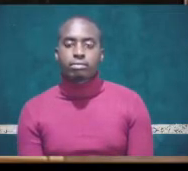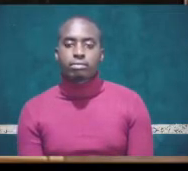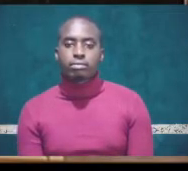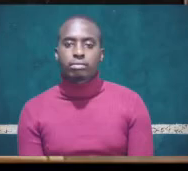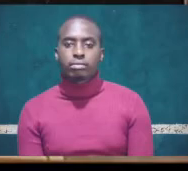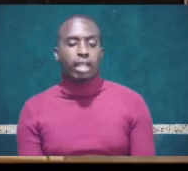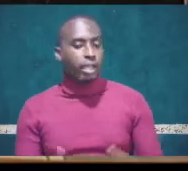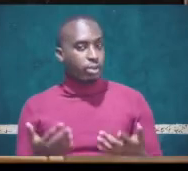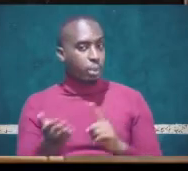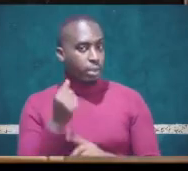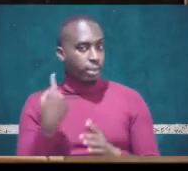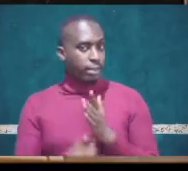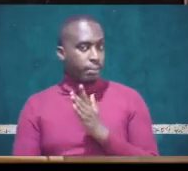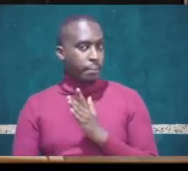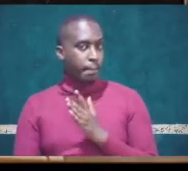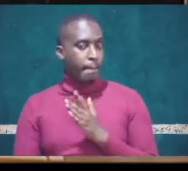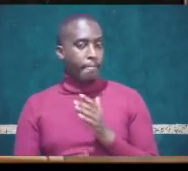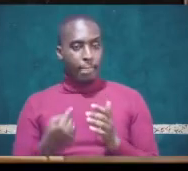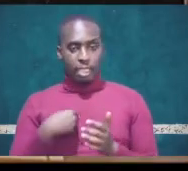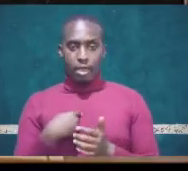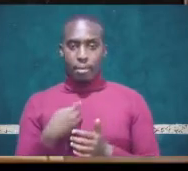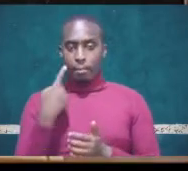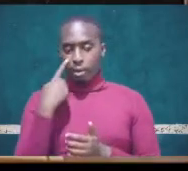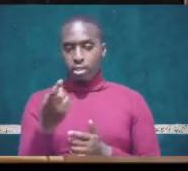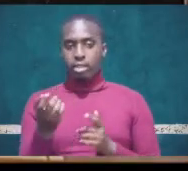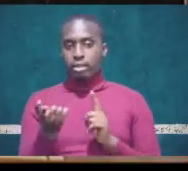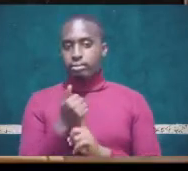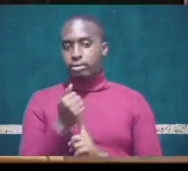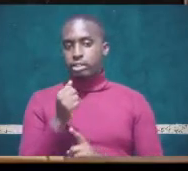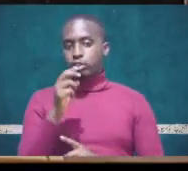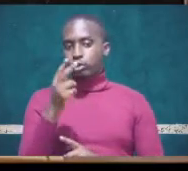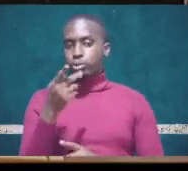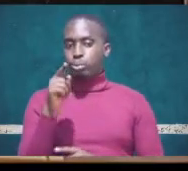2.08. What did you find? So me, I've calculated